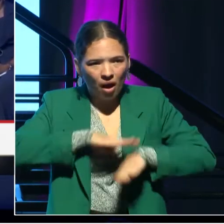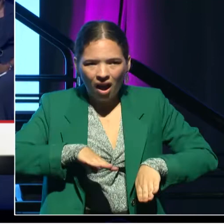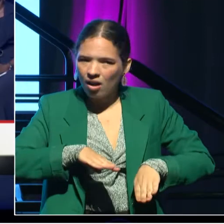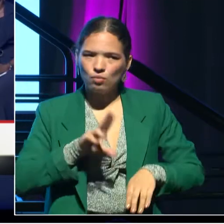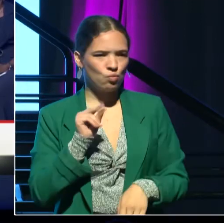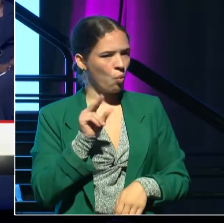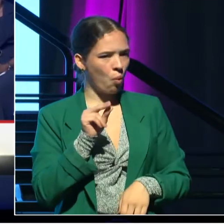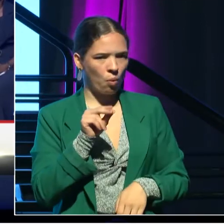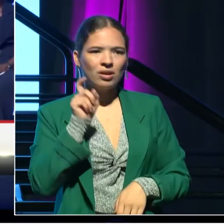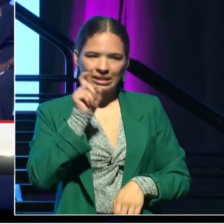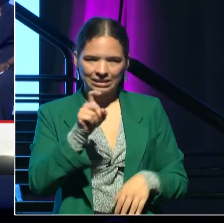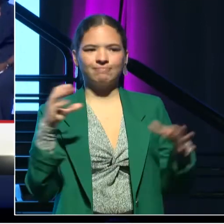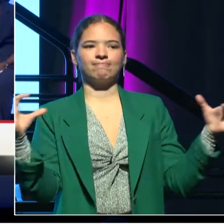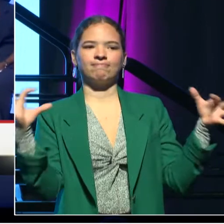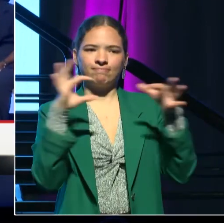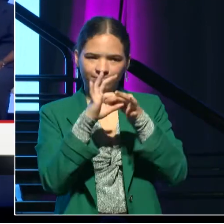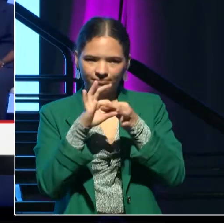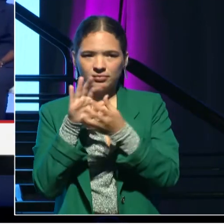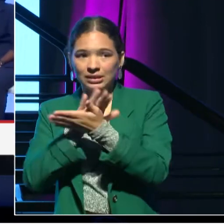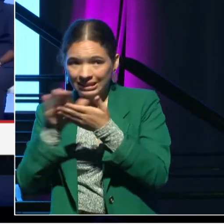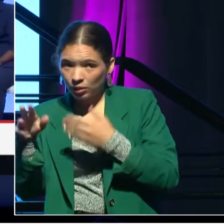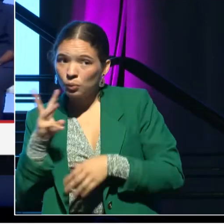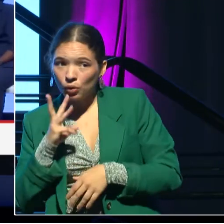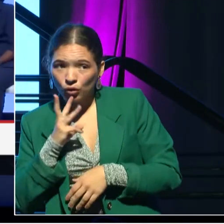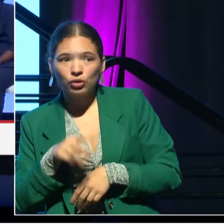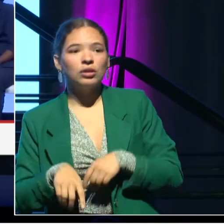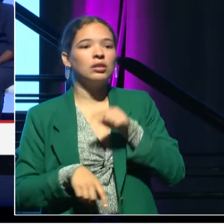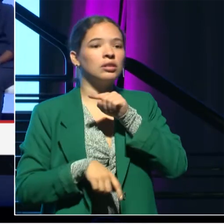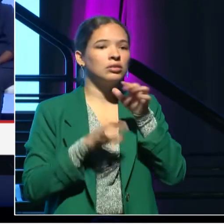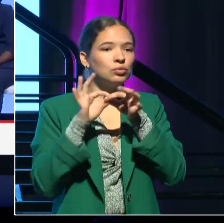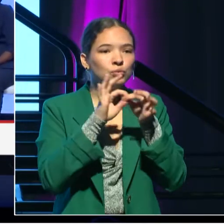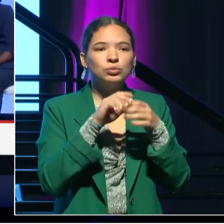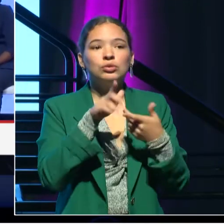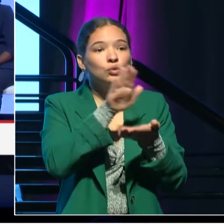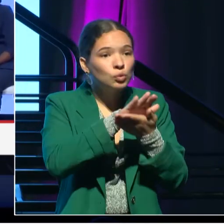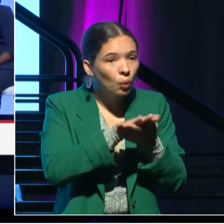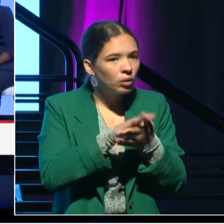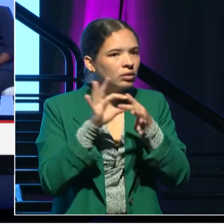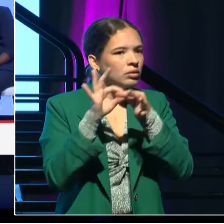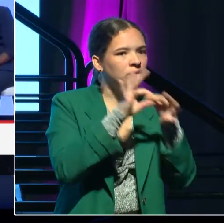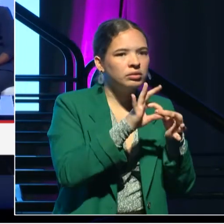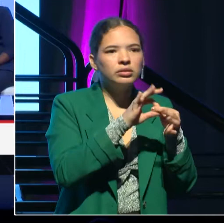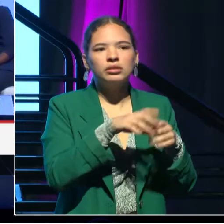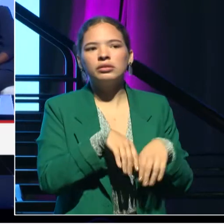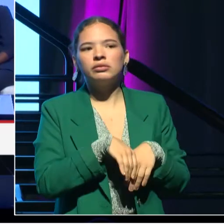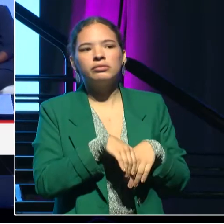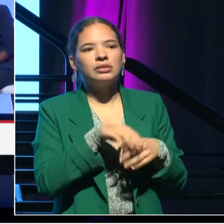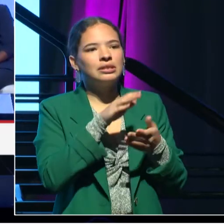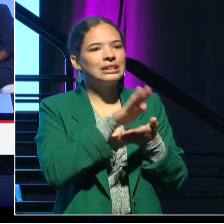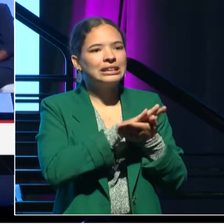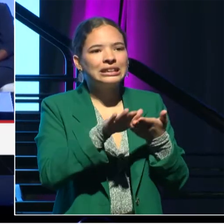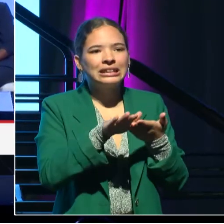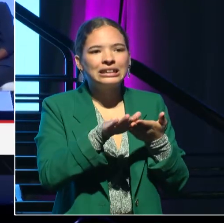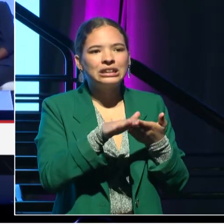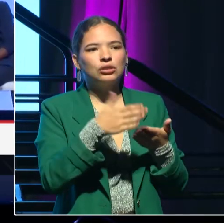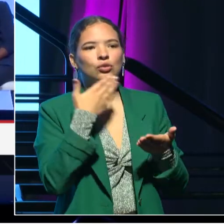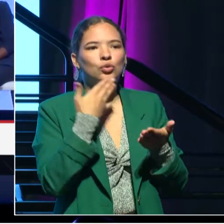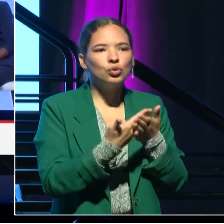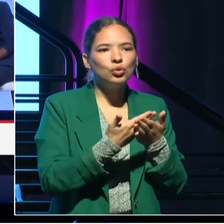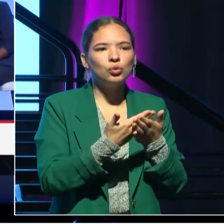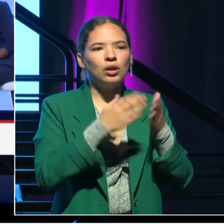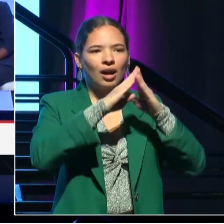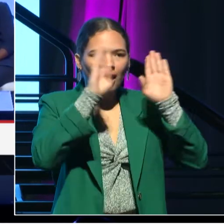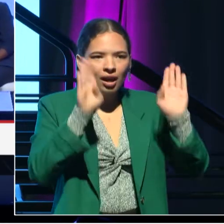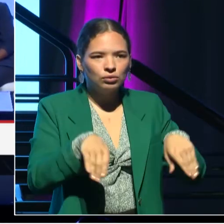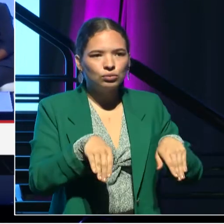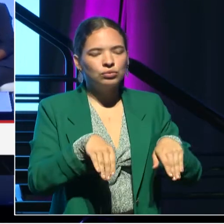to clean water, it's related to our schools, it's related to clean and adequate housing. And I will tell you, just this